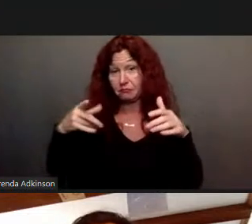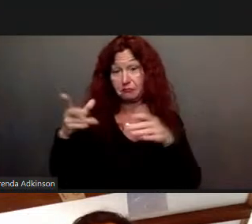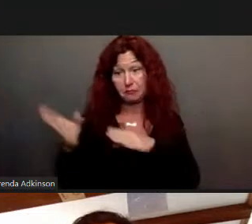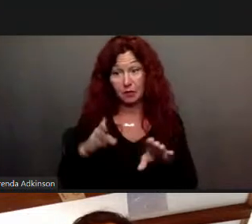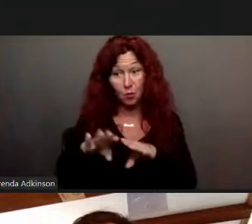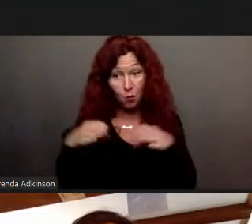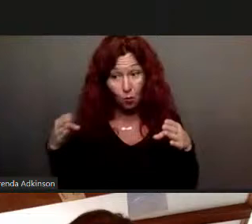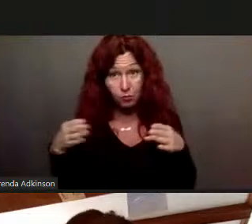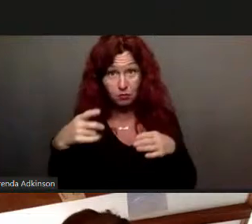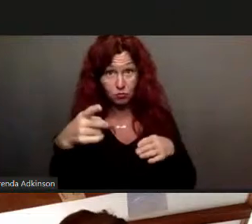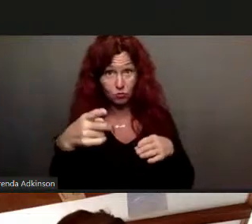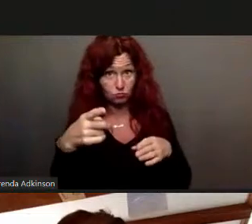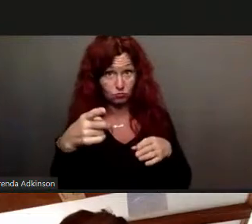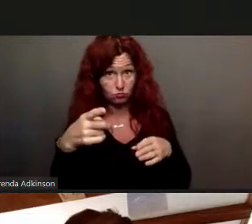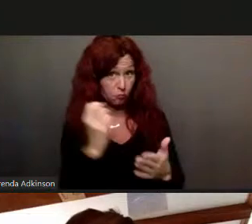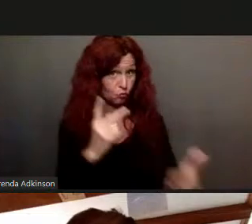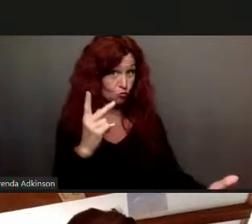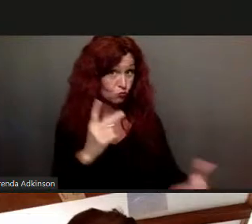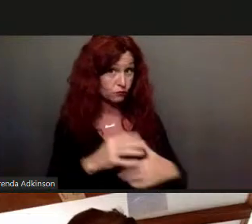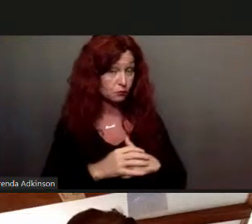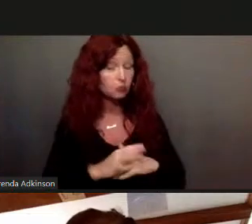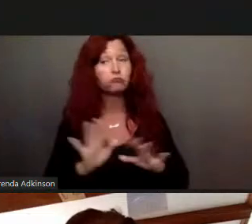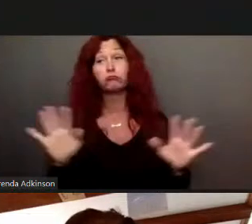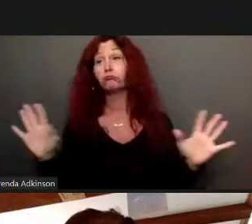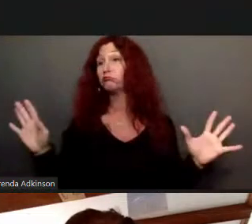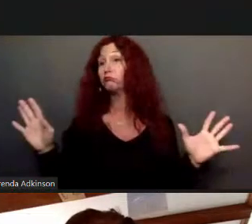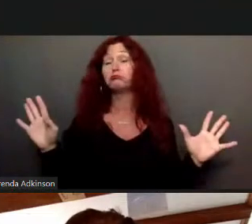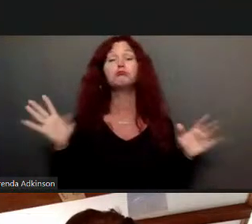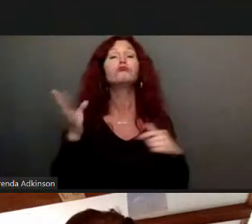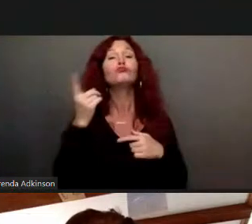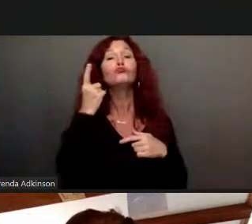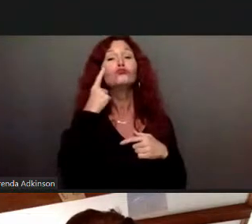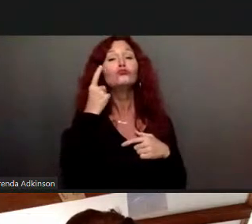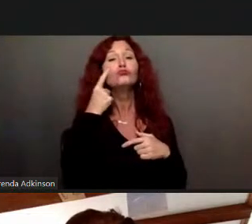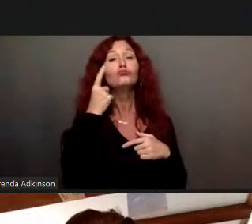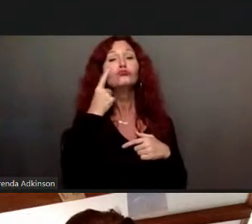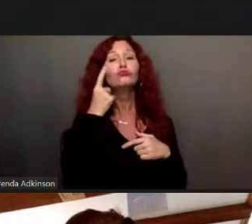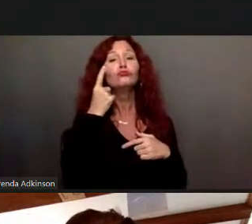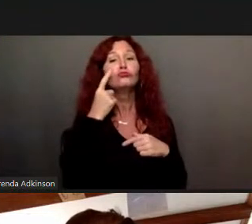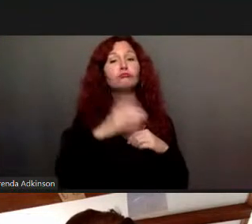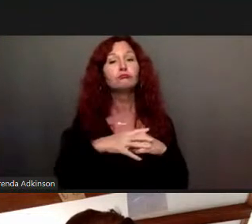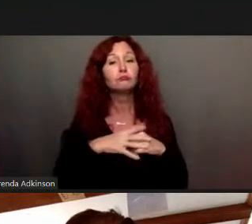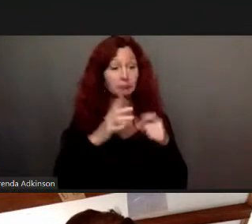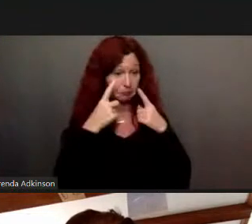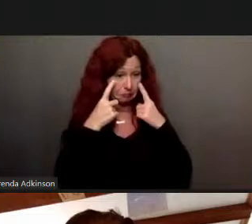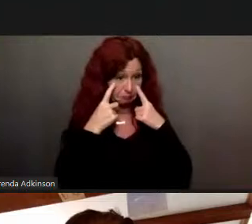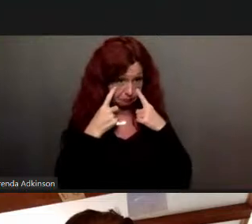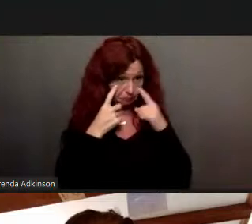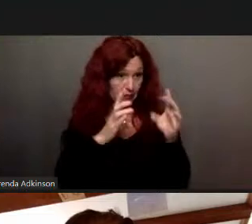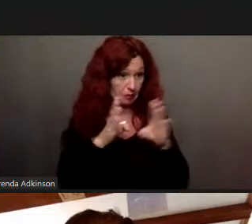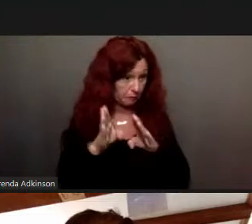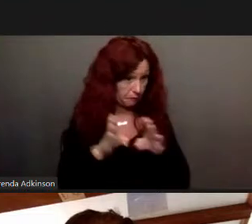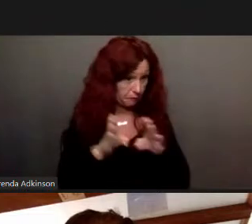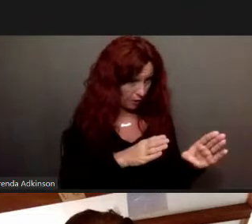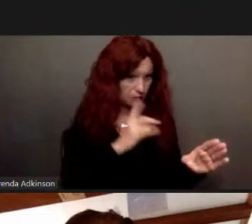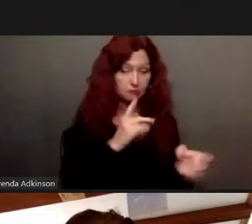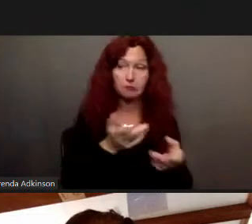It's something I'll consider. So I got to see the plan, and then I got to get with my doctors and see what they think about it.